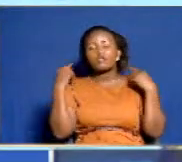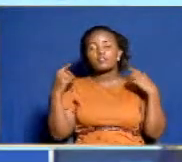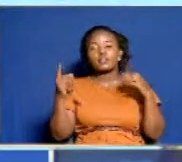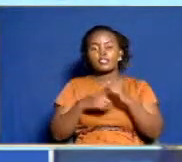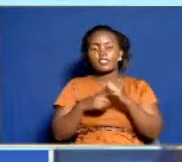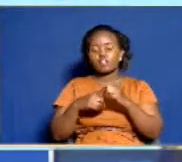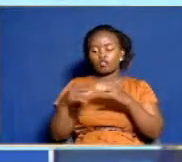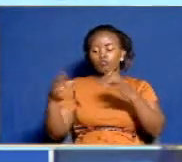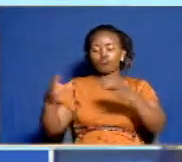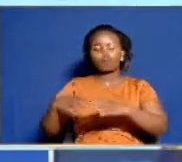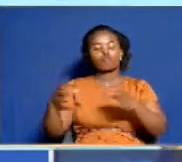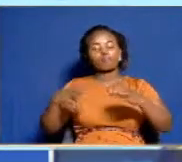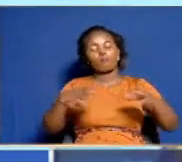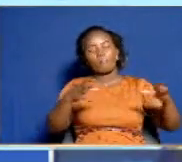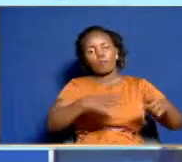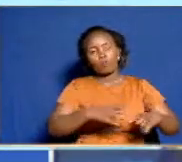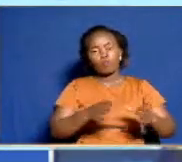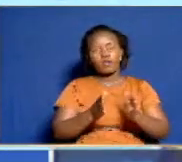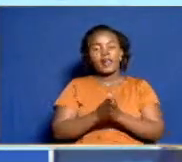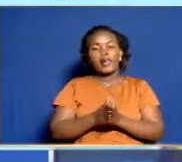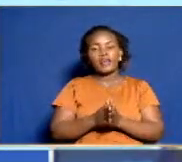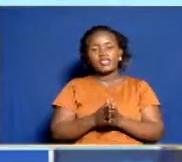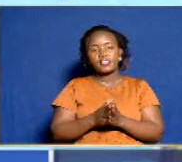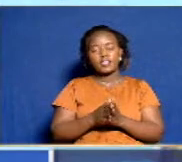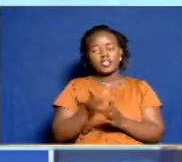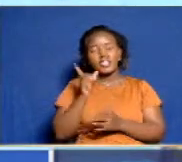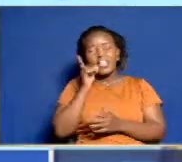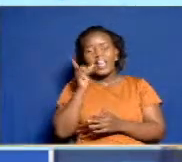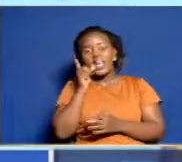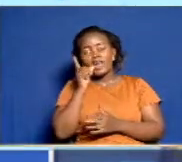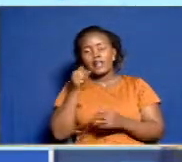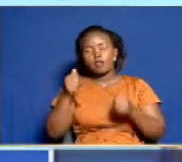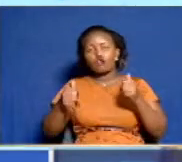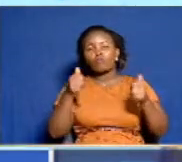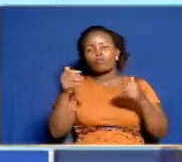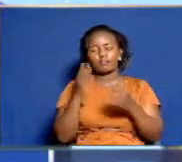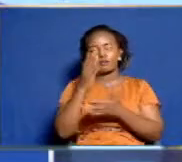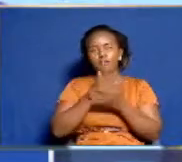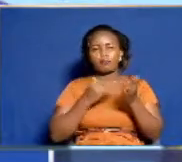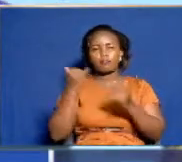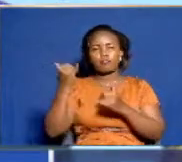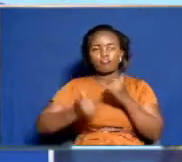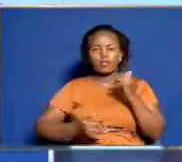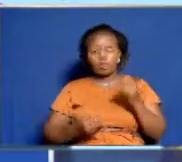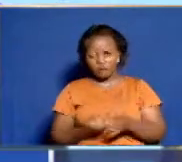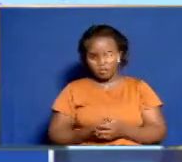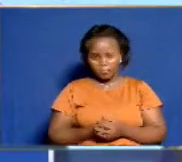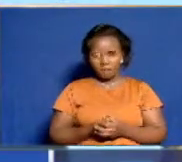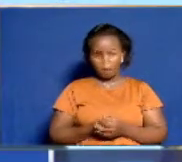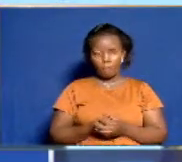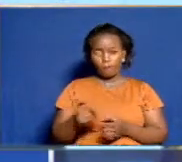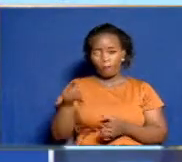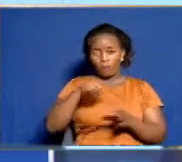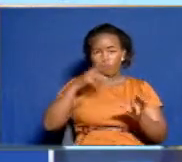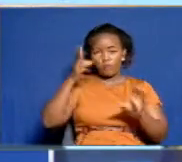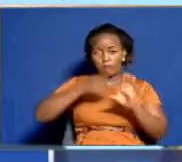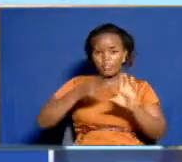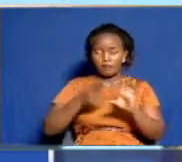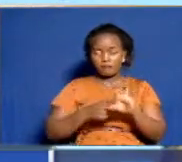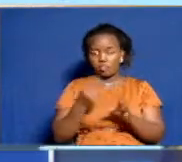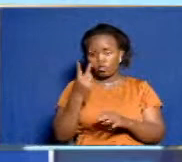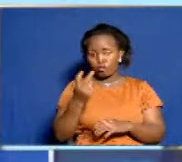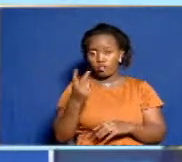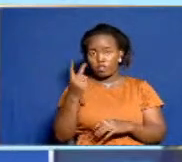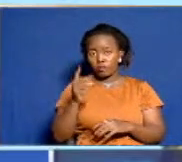matches, and London, which will host two matches in the round of 16. Despite taking place in 2021,